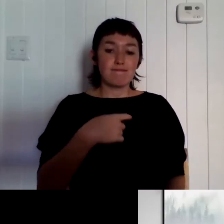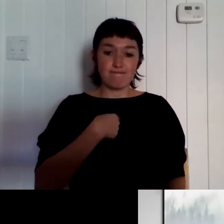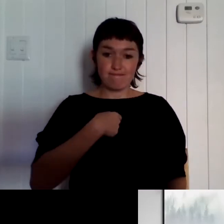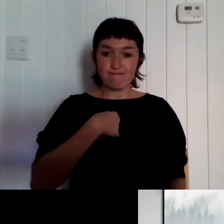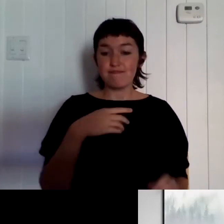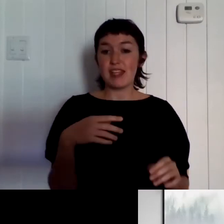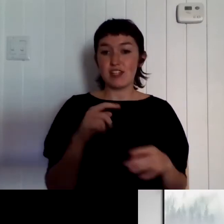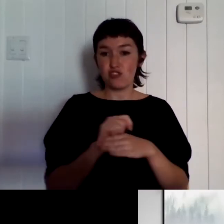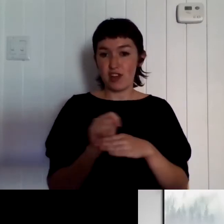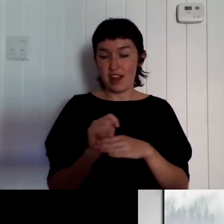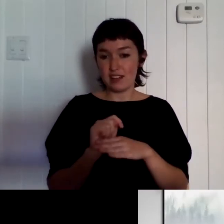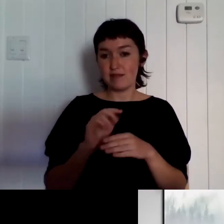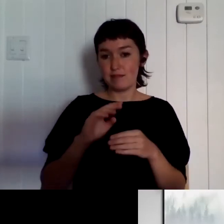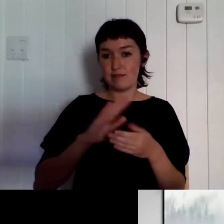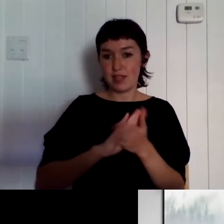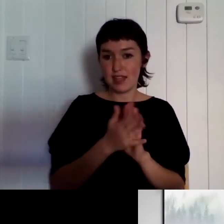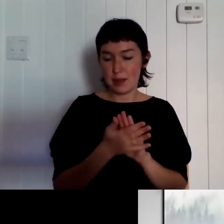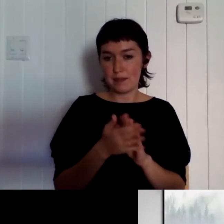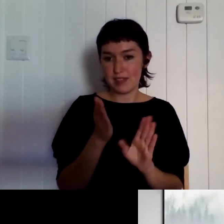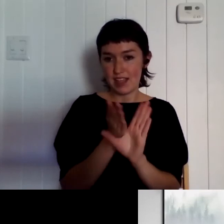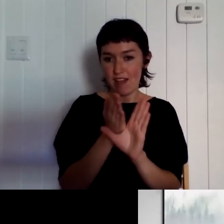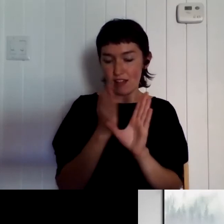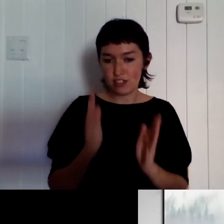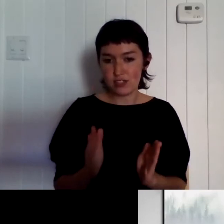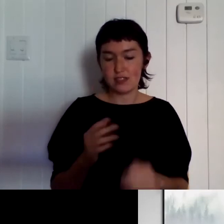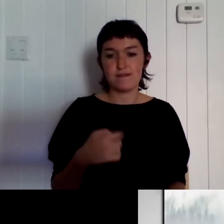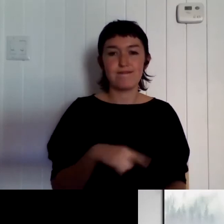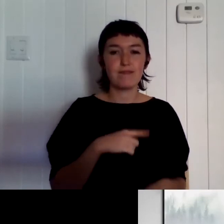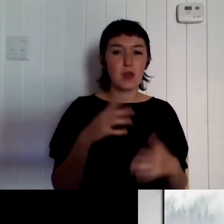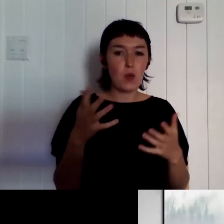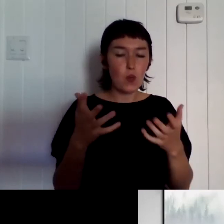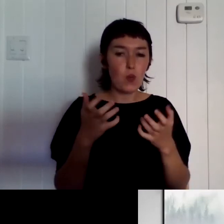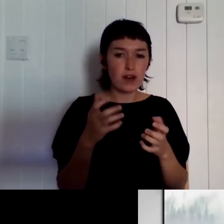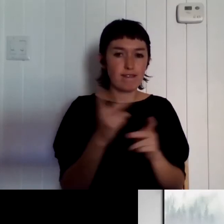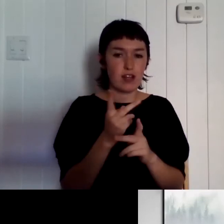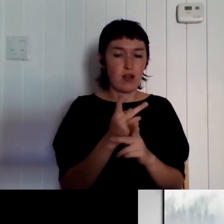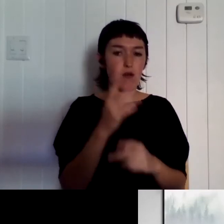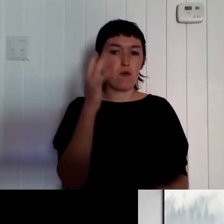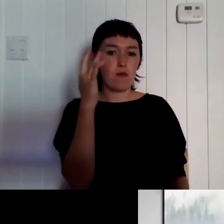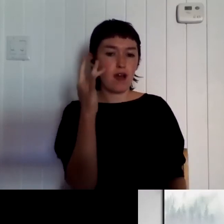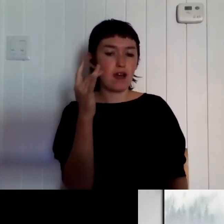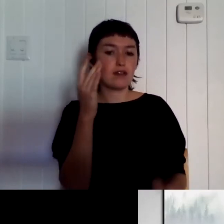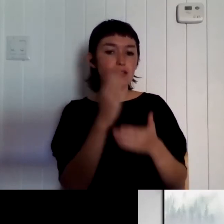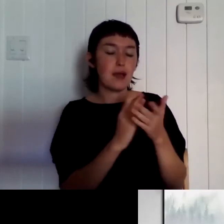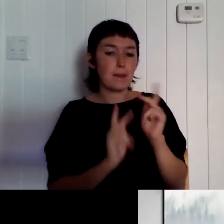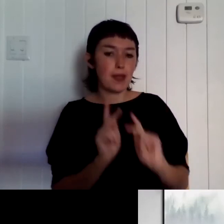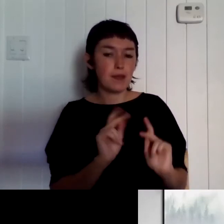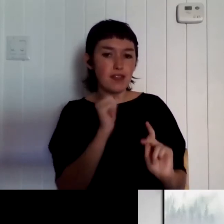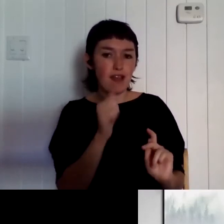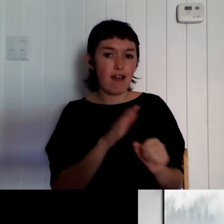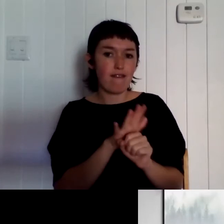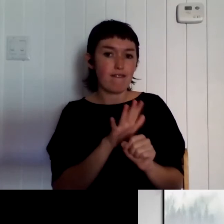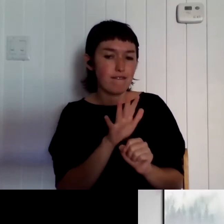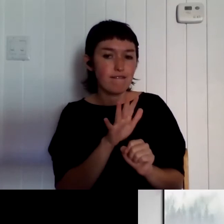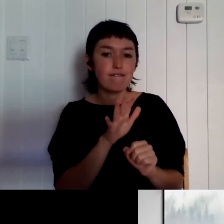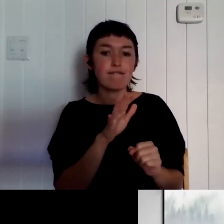psychologist, I think we want to develop a better understanding of why some people don't have the optimal amount of serotonin